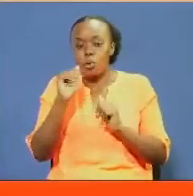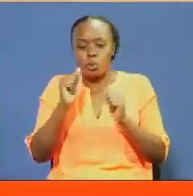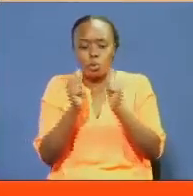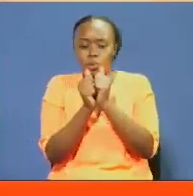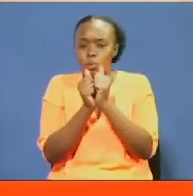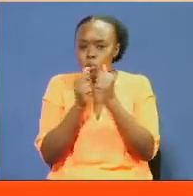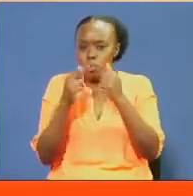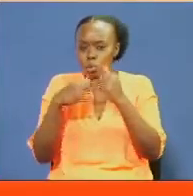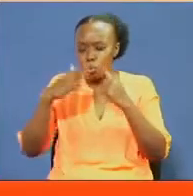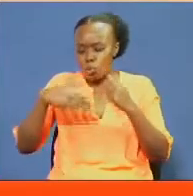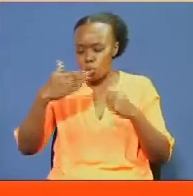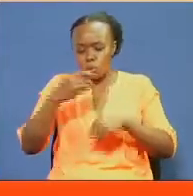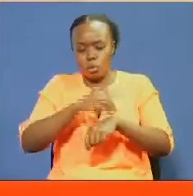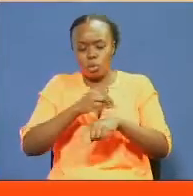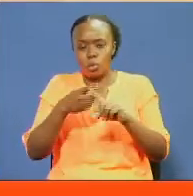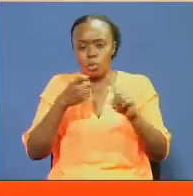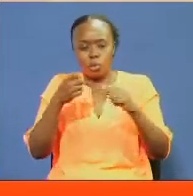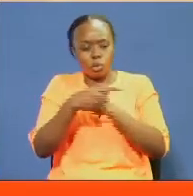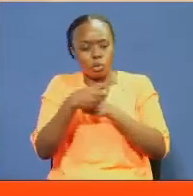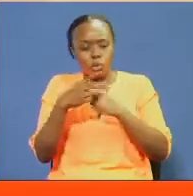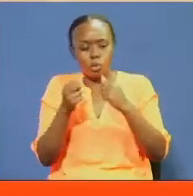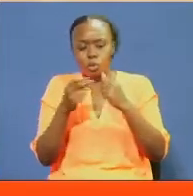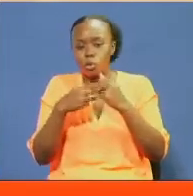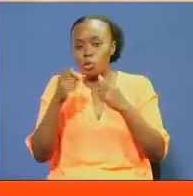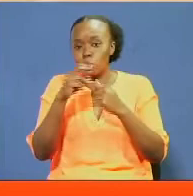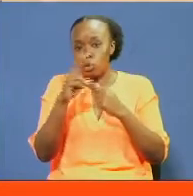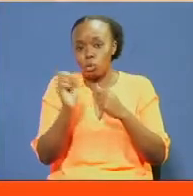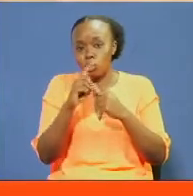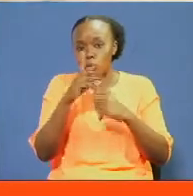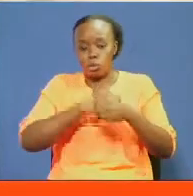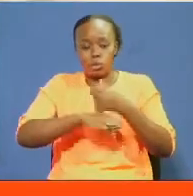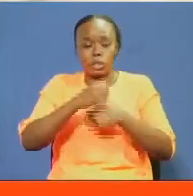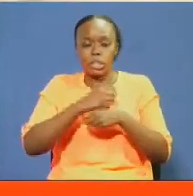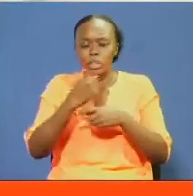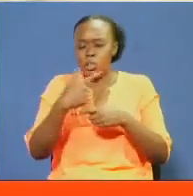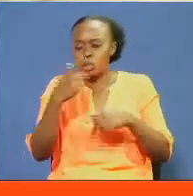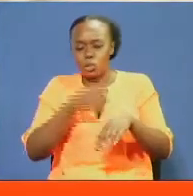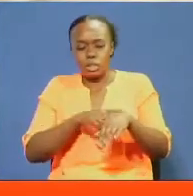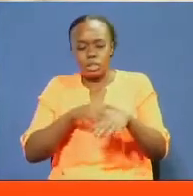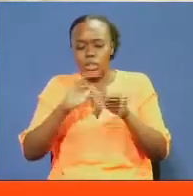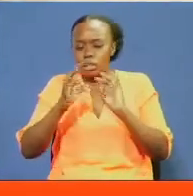150,000 people every day from August 2021, only time will tell if this